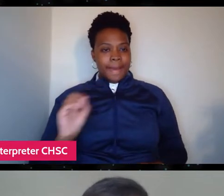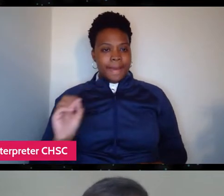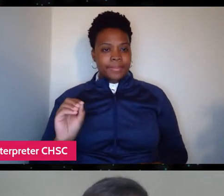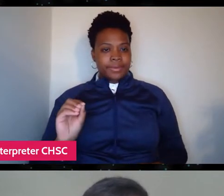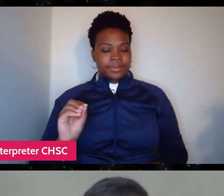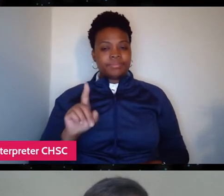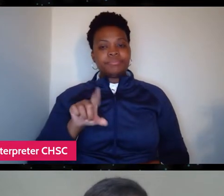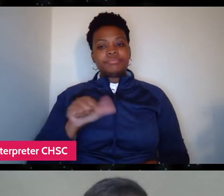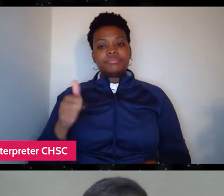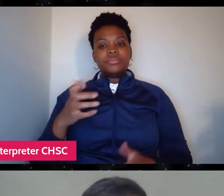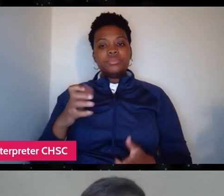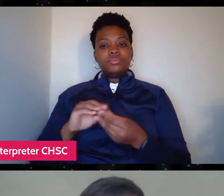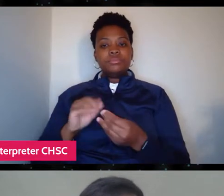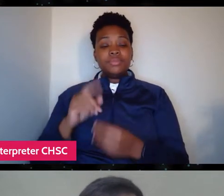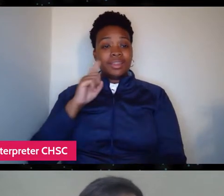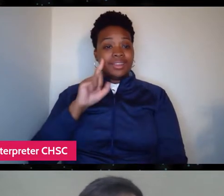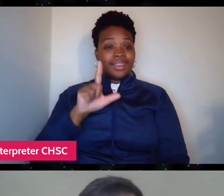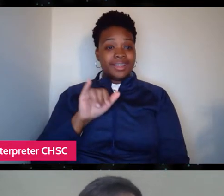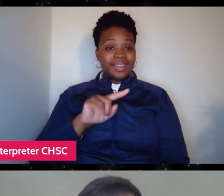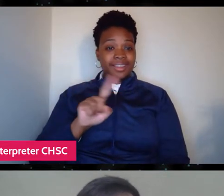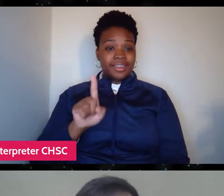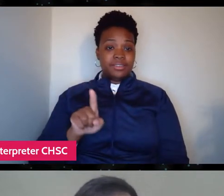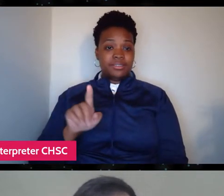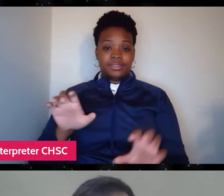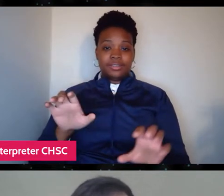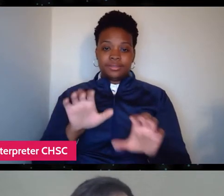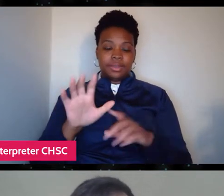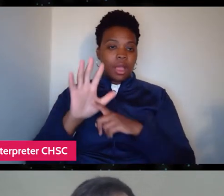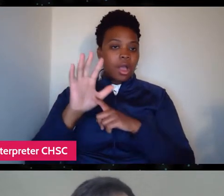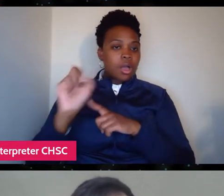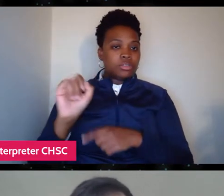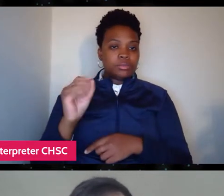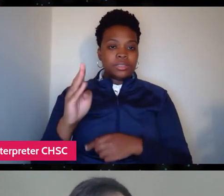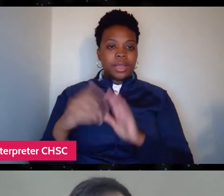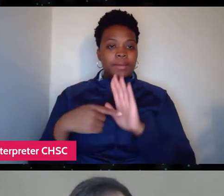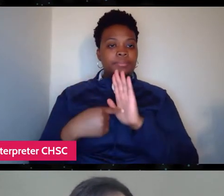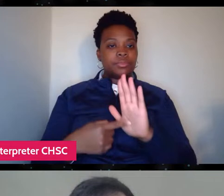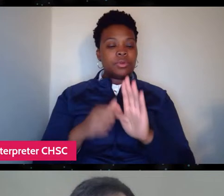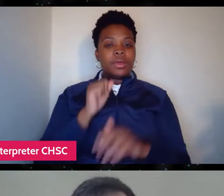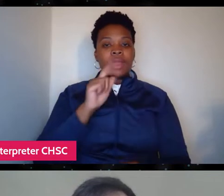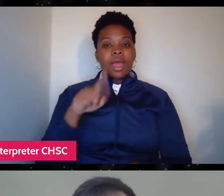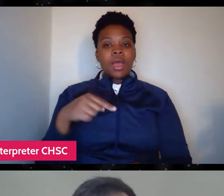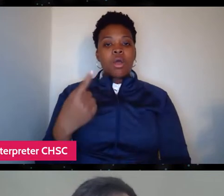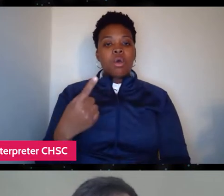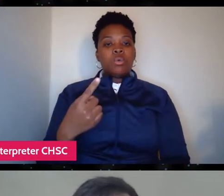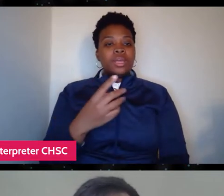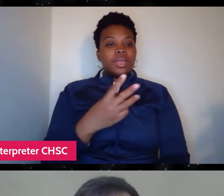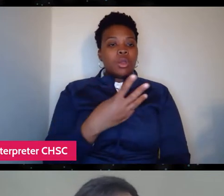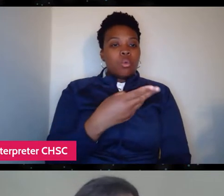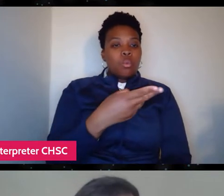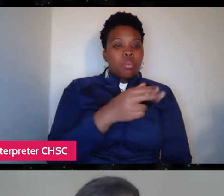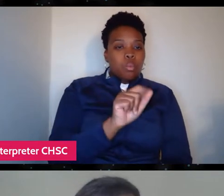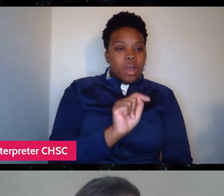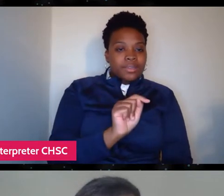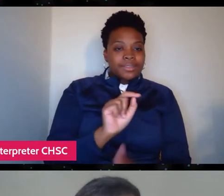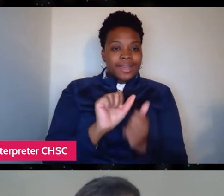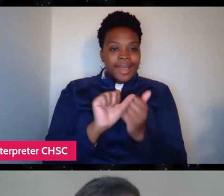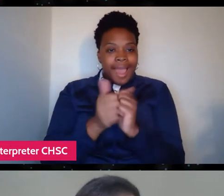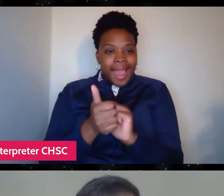just say is I think Liz did an incredible job of showing not just the what and the how and the